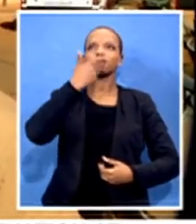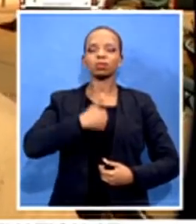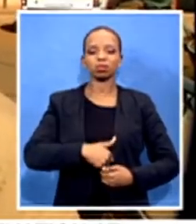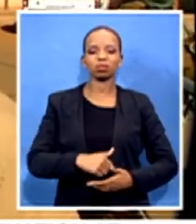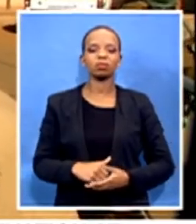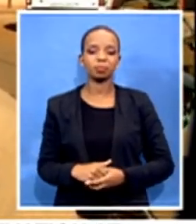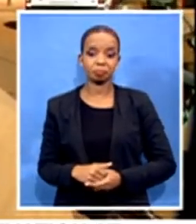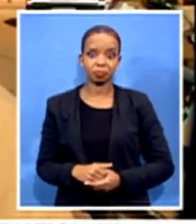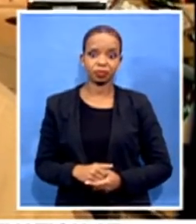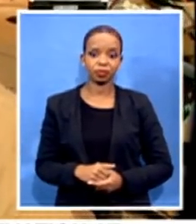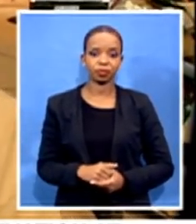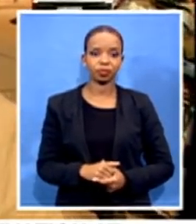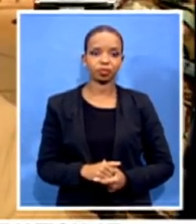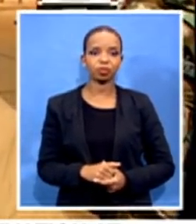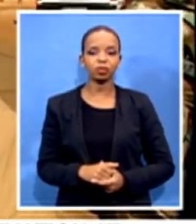of the